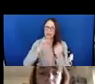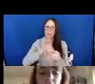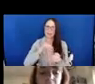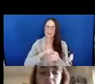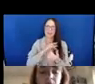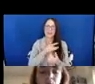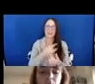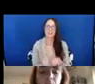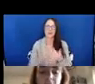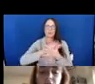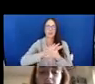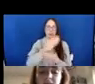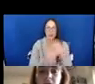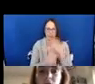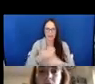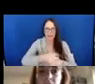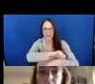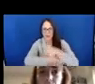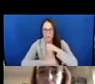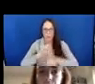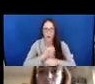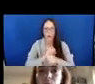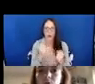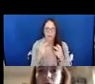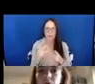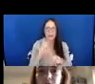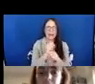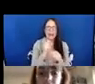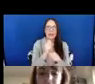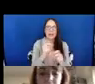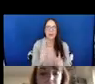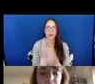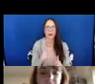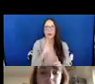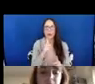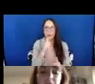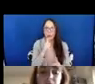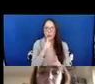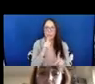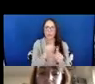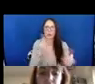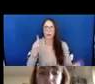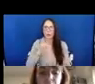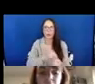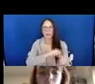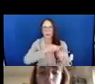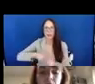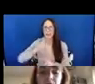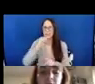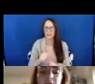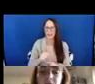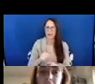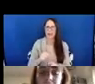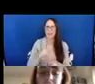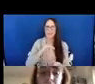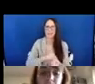work of more precarious carers on whom remote doctoring depends. Non-physician healthcare workers,